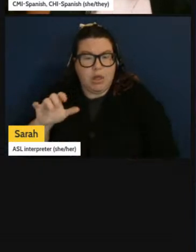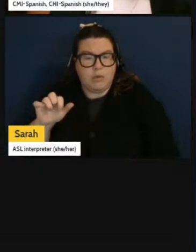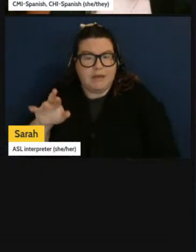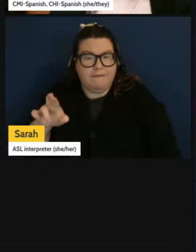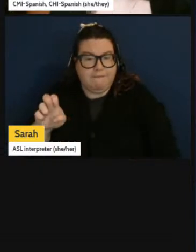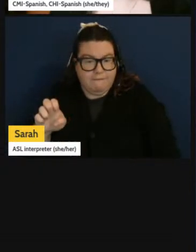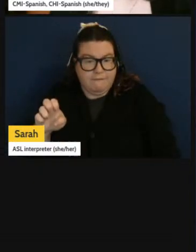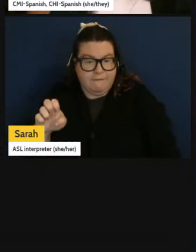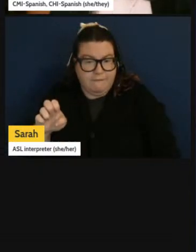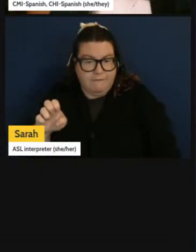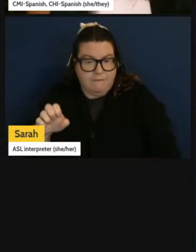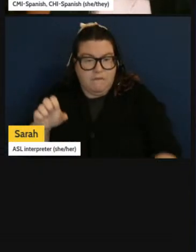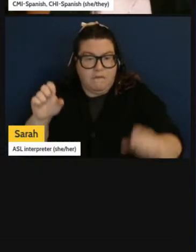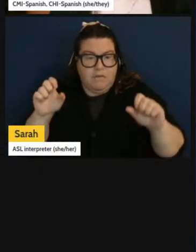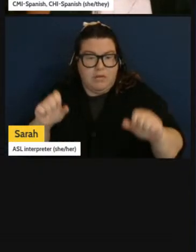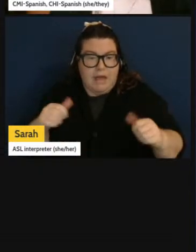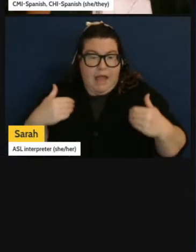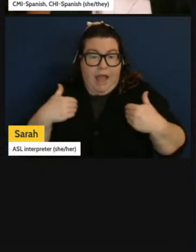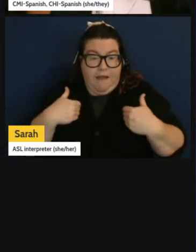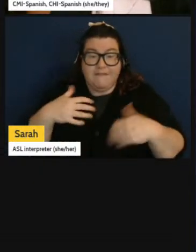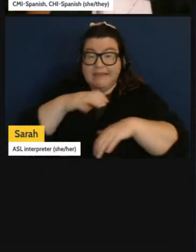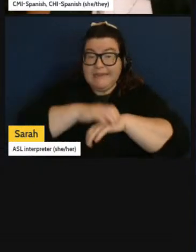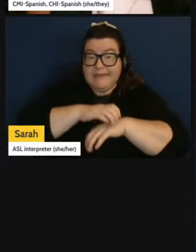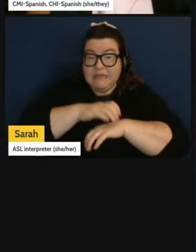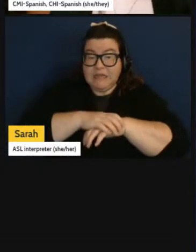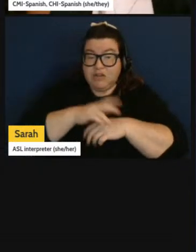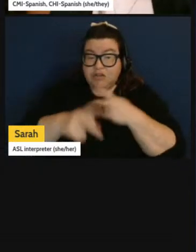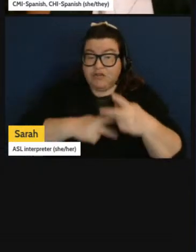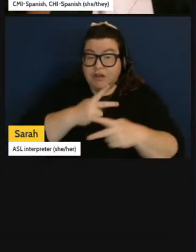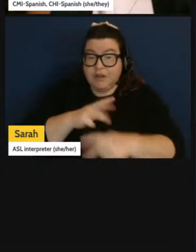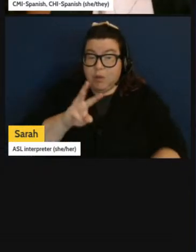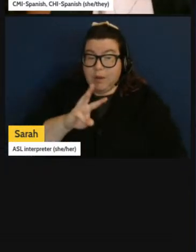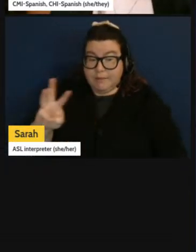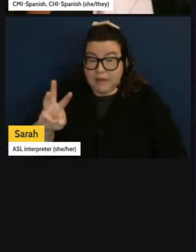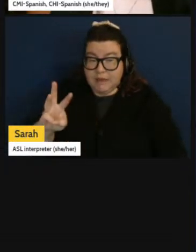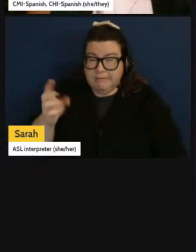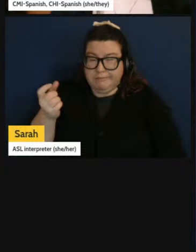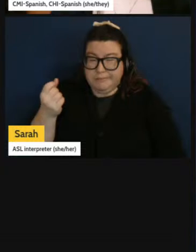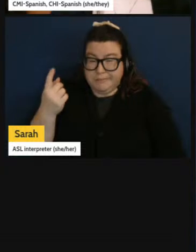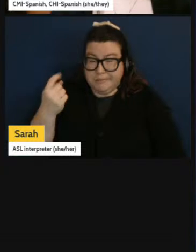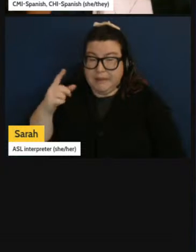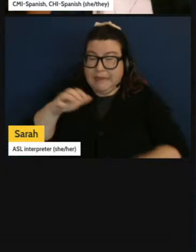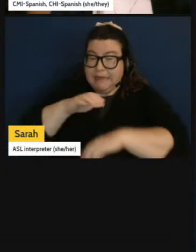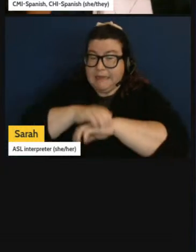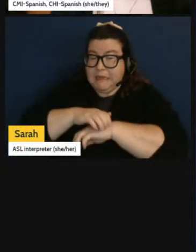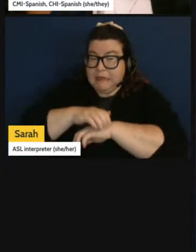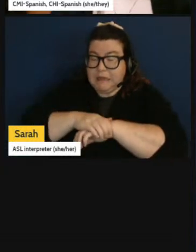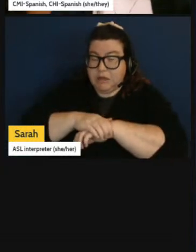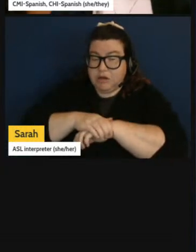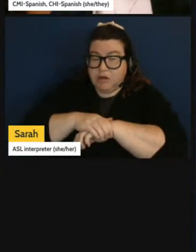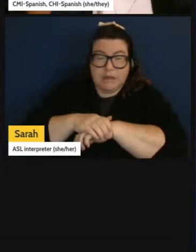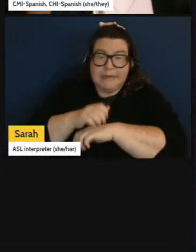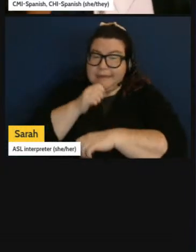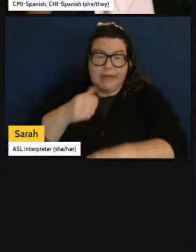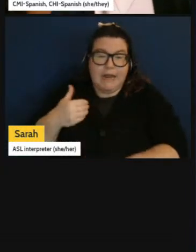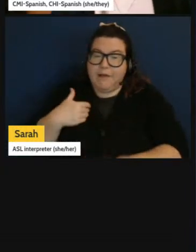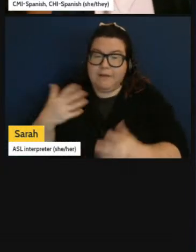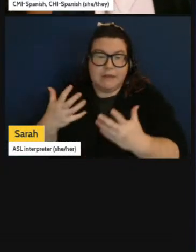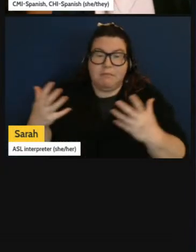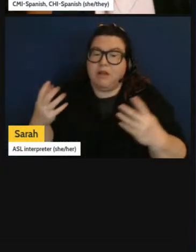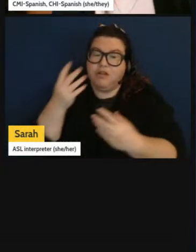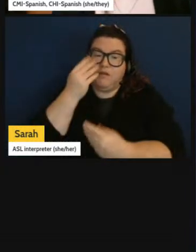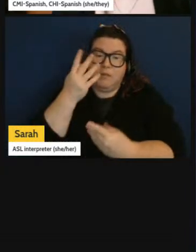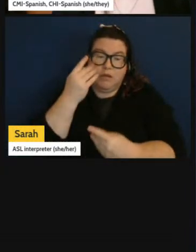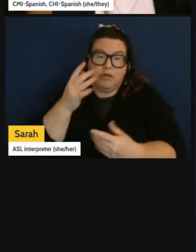And they do have an English version of the website, but that English version doesn't have as much information